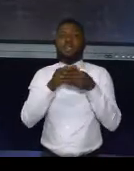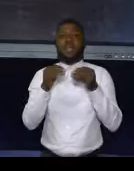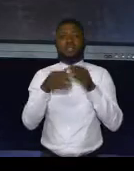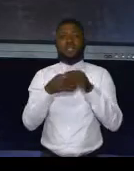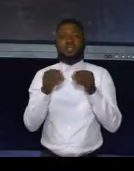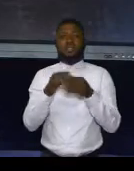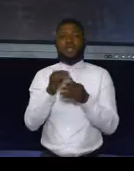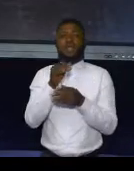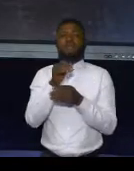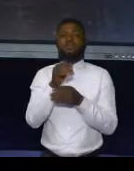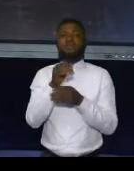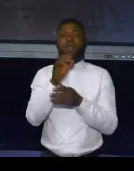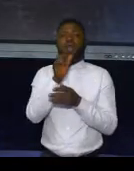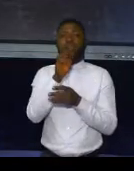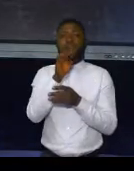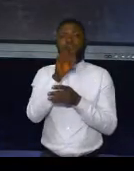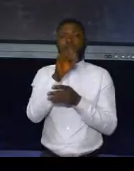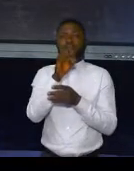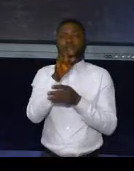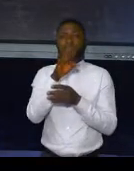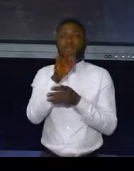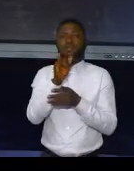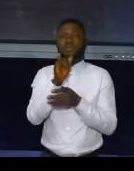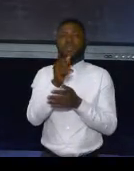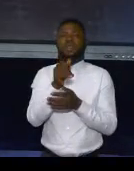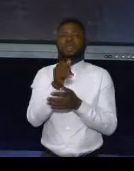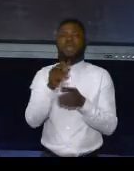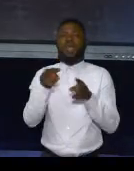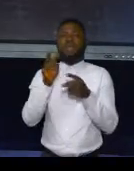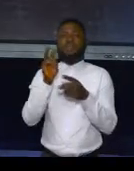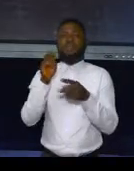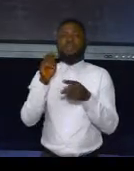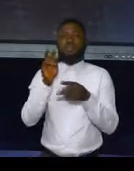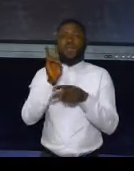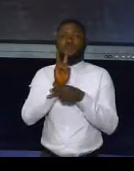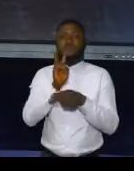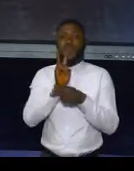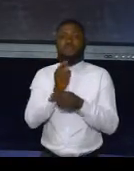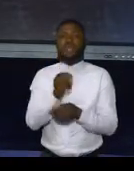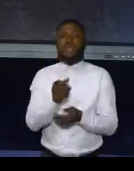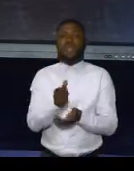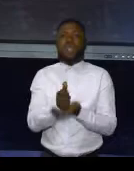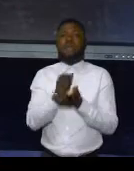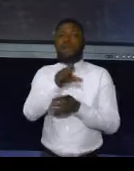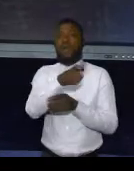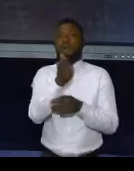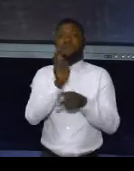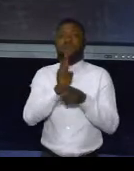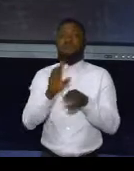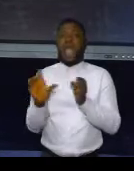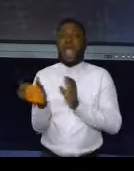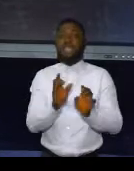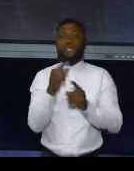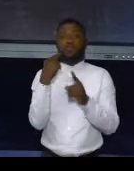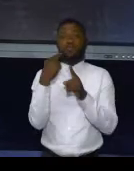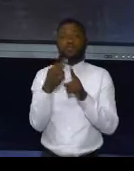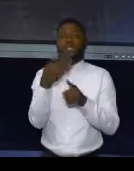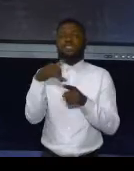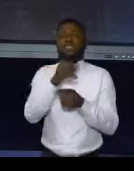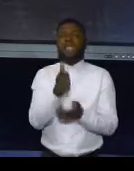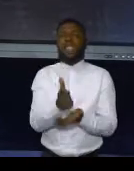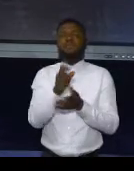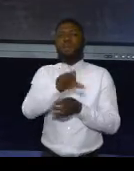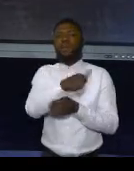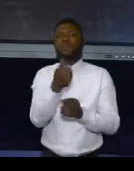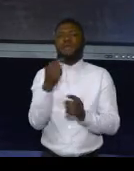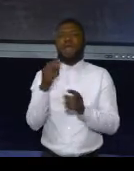sentences. Auxiliary verbs help other verbs. You know what verbs are? Action words, yes. They